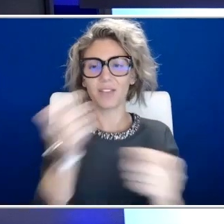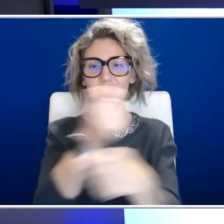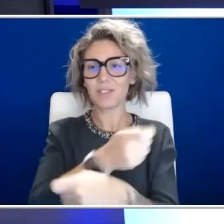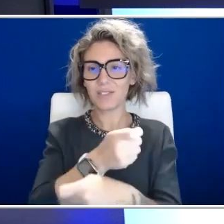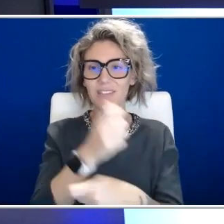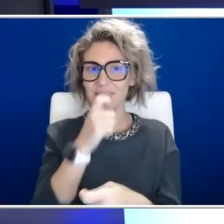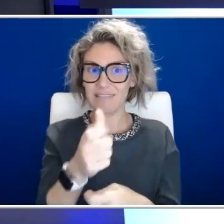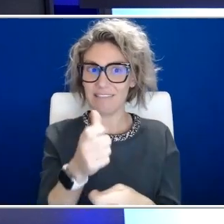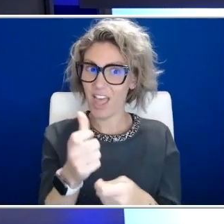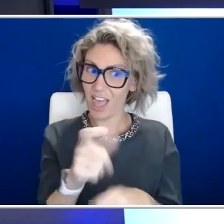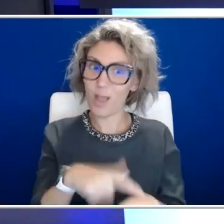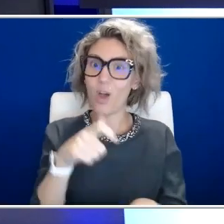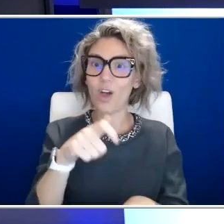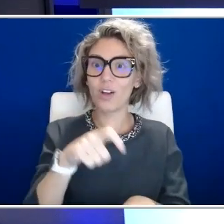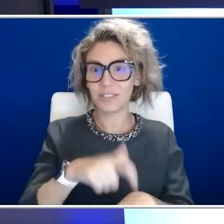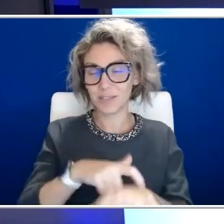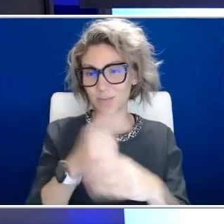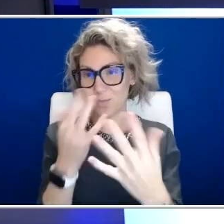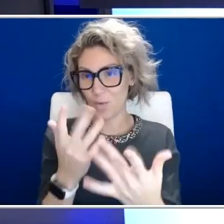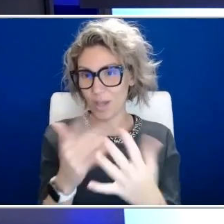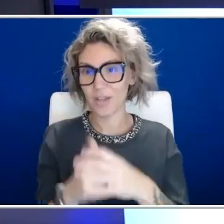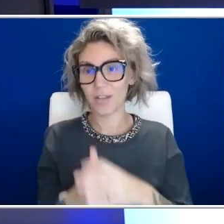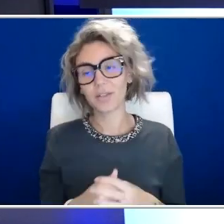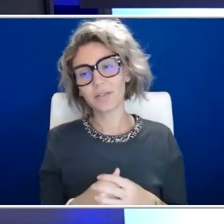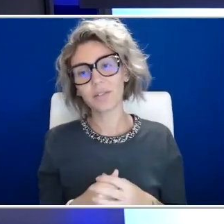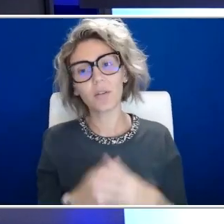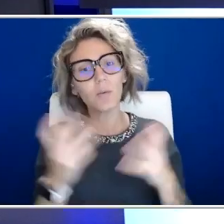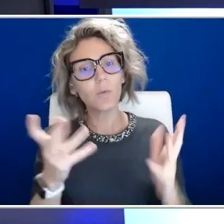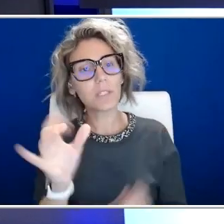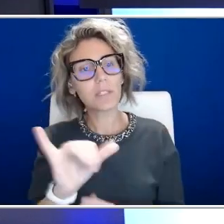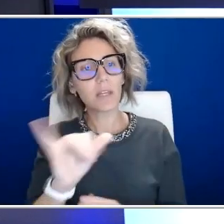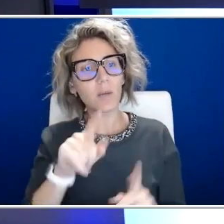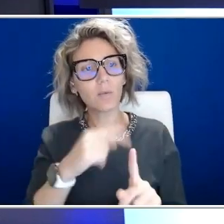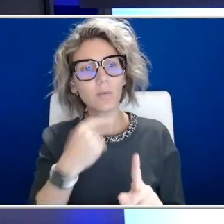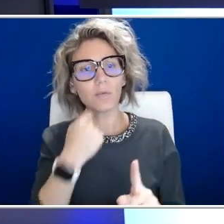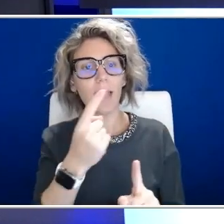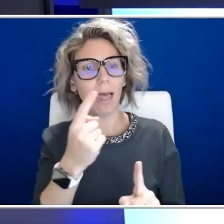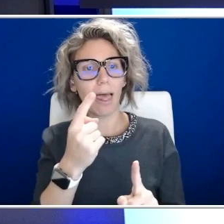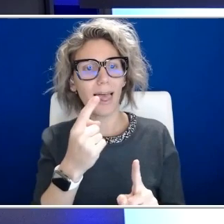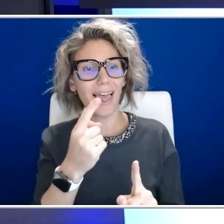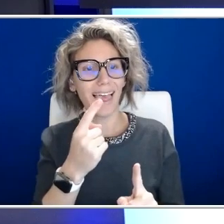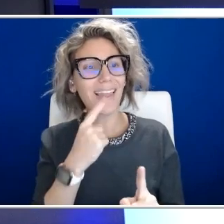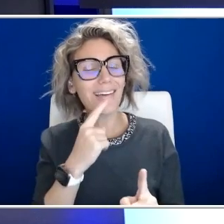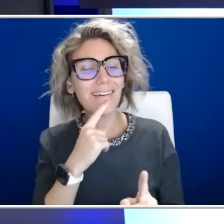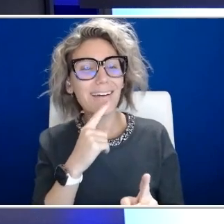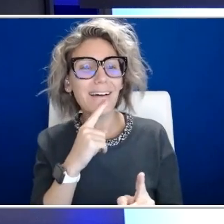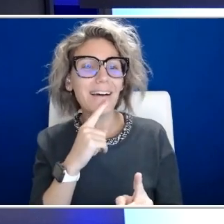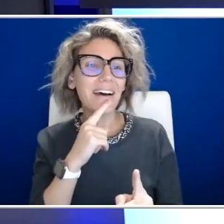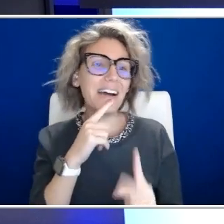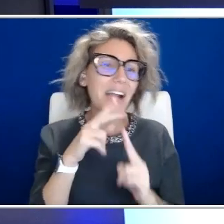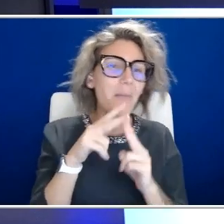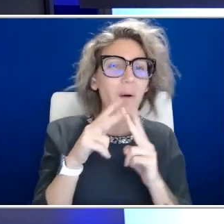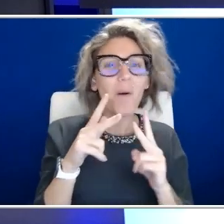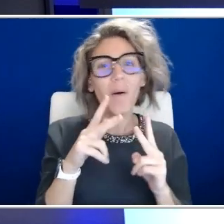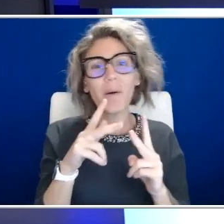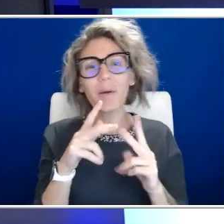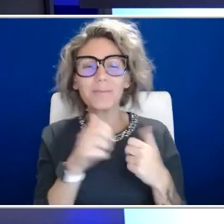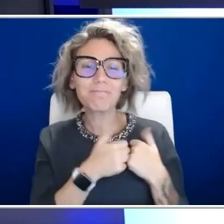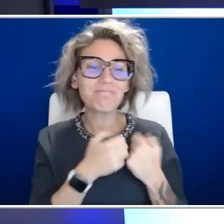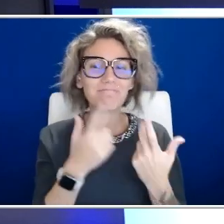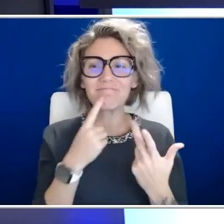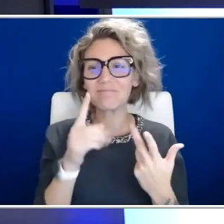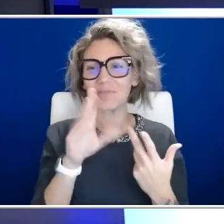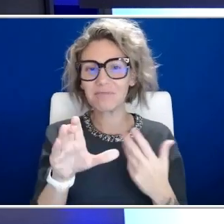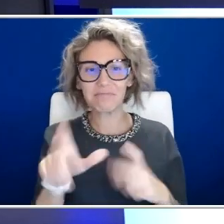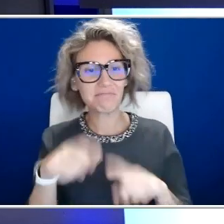And less waiting, on for lists. sure. Yes. What's it like when you tell a couple who, Audrey comes forward to give to her loved one, and that's kind of what she has in